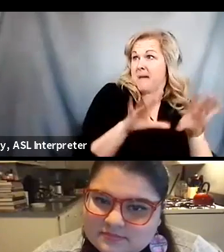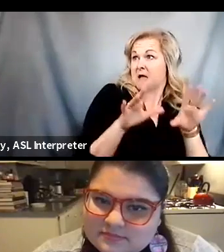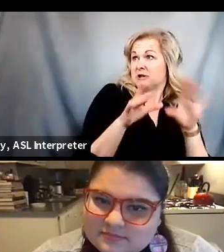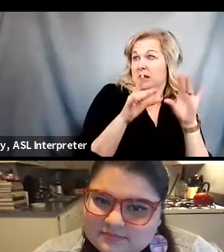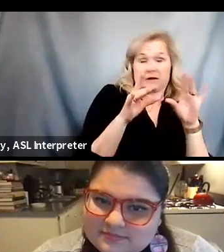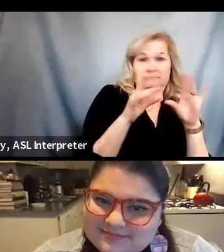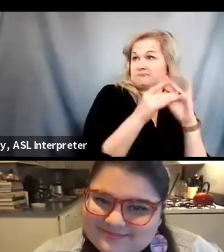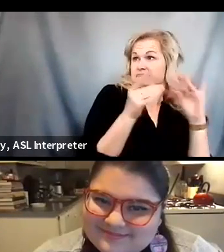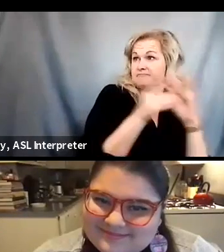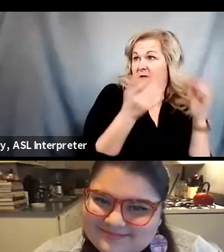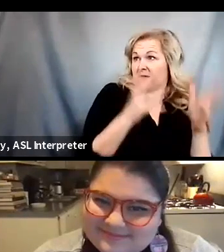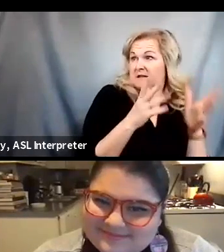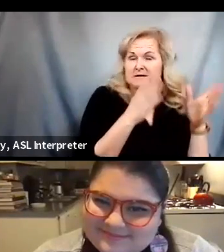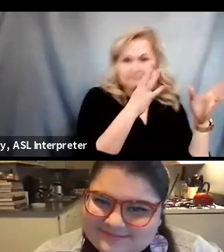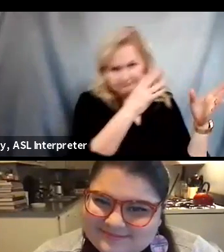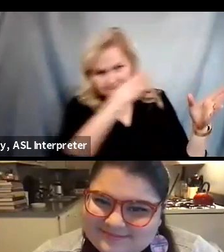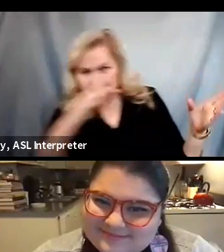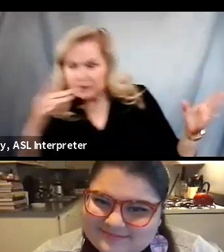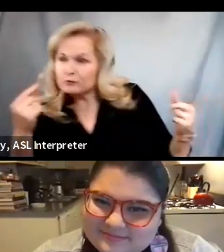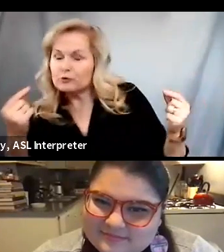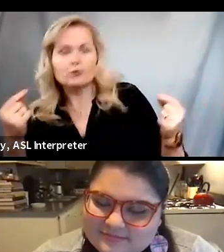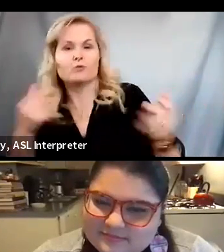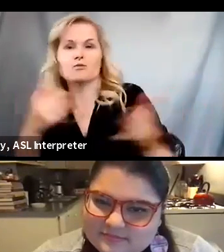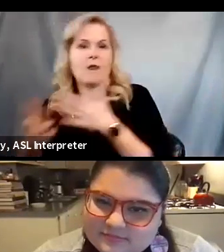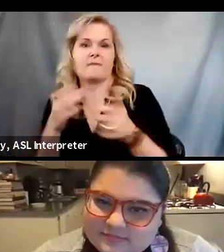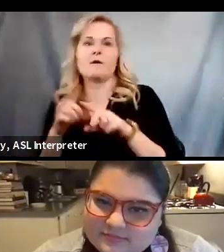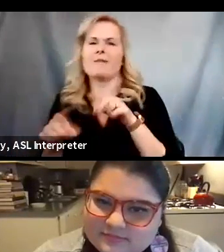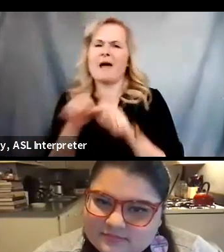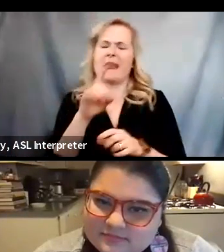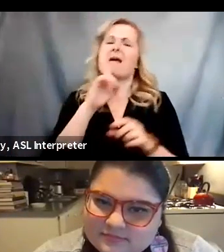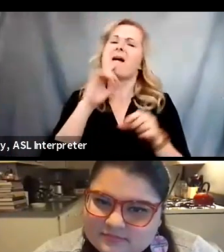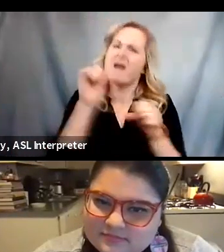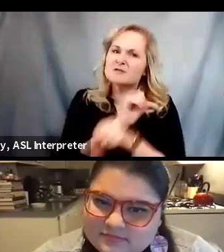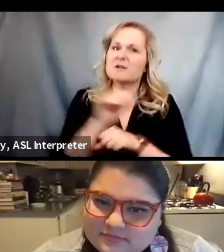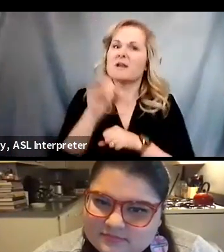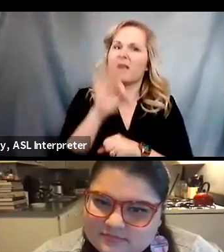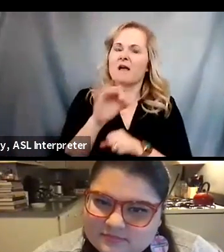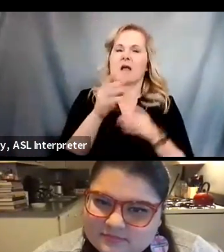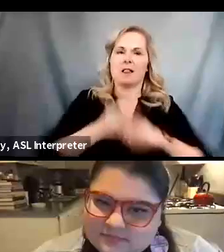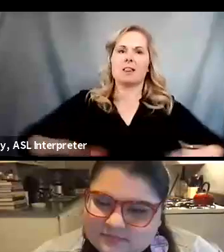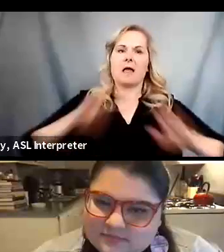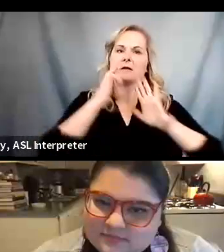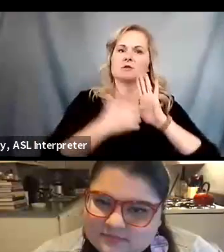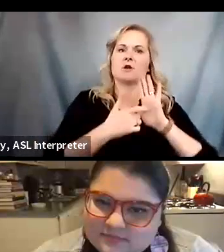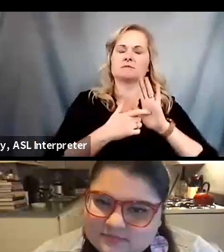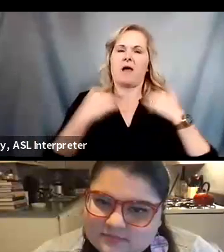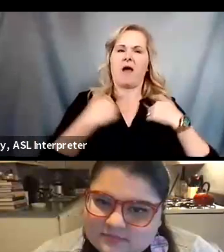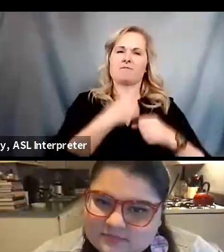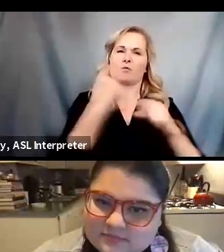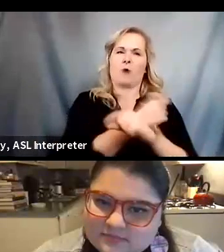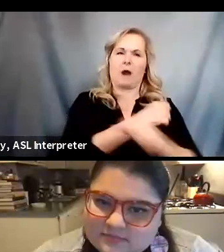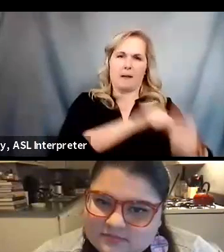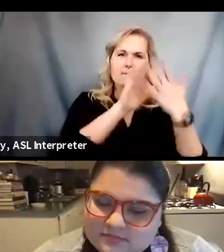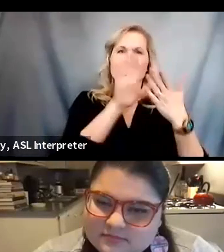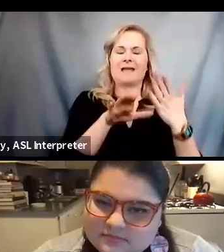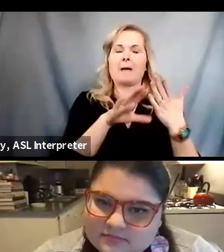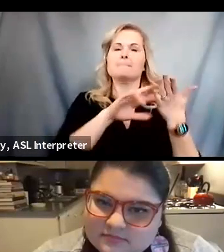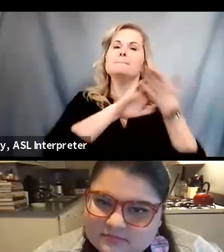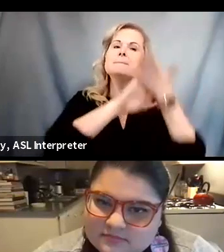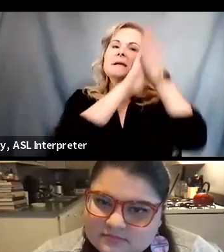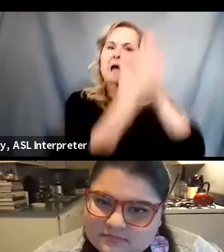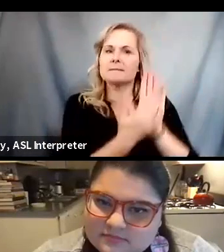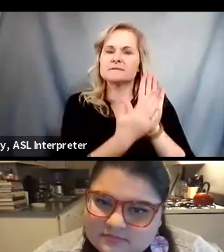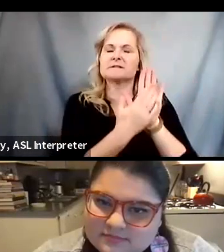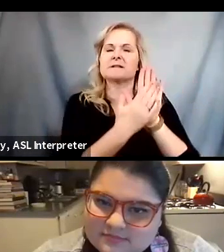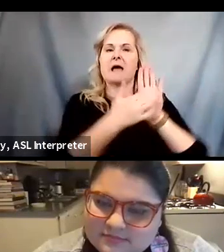we want to do. But actually if a land acknowledgement is done right, it serves as sort of a highlight. And I wanted